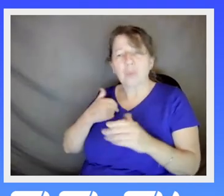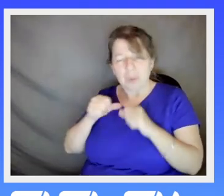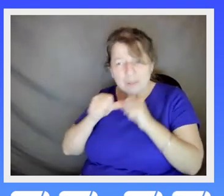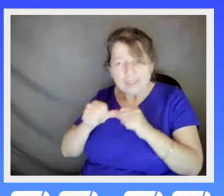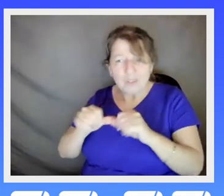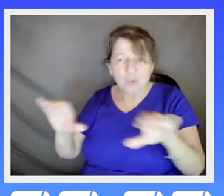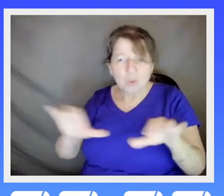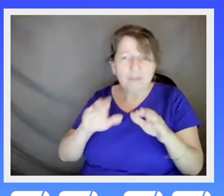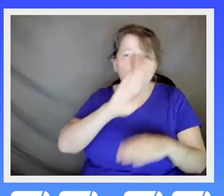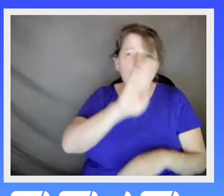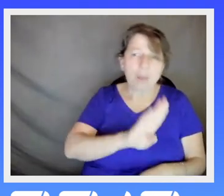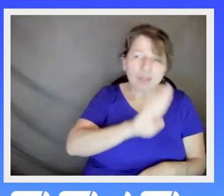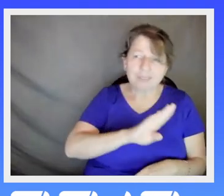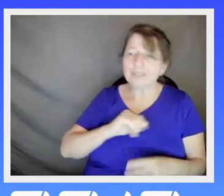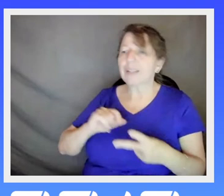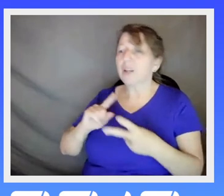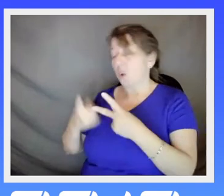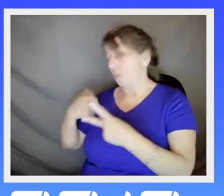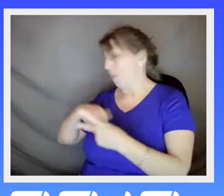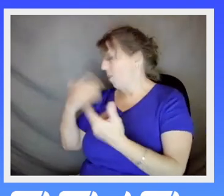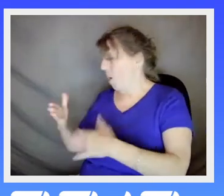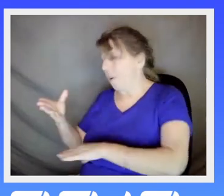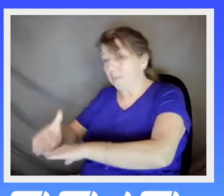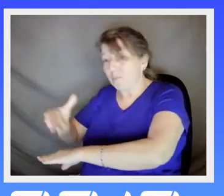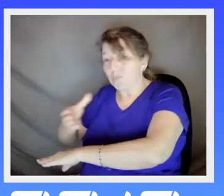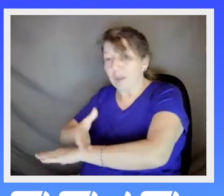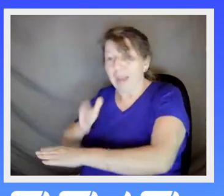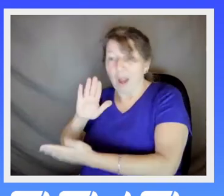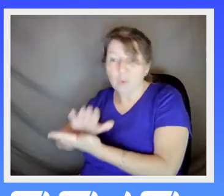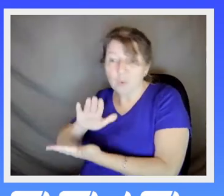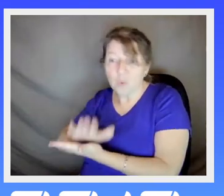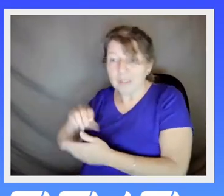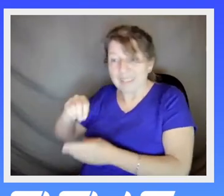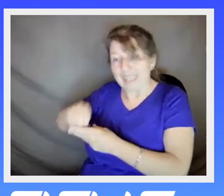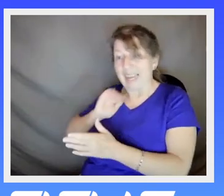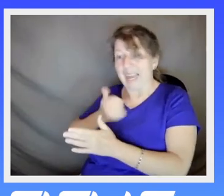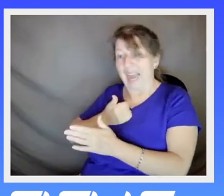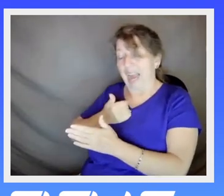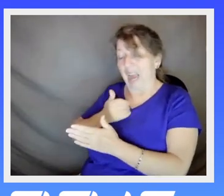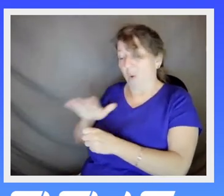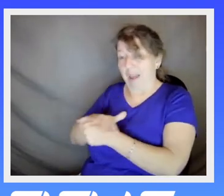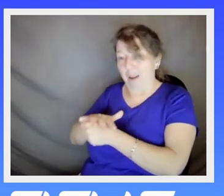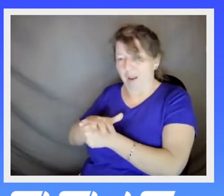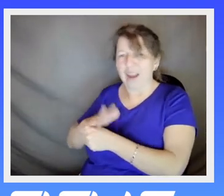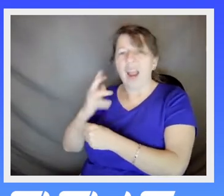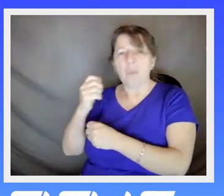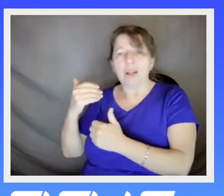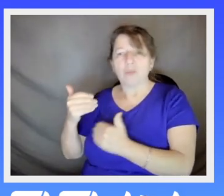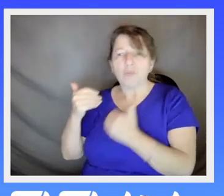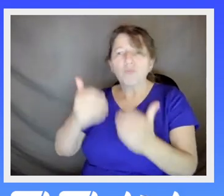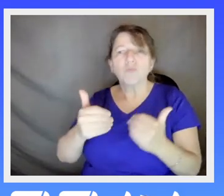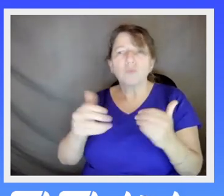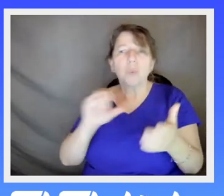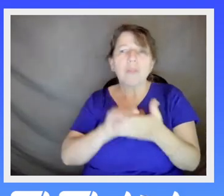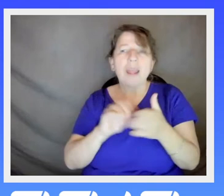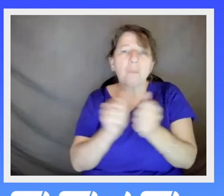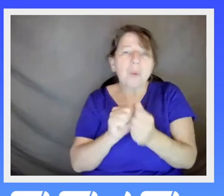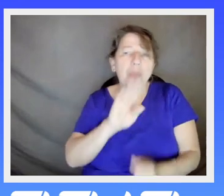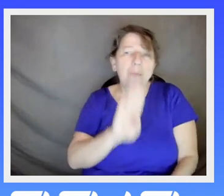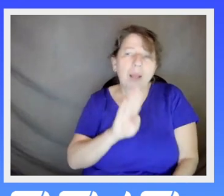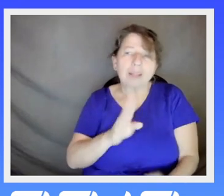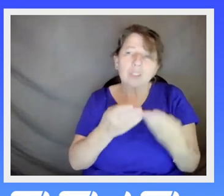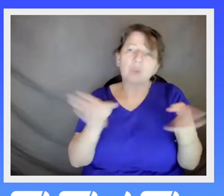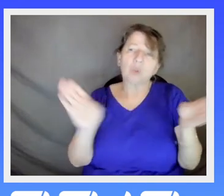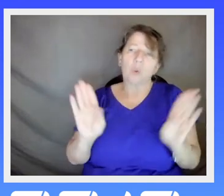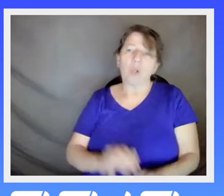fund. We have done the work of improving our schools, particularly those in our district. And so going forward for me, it really is about ensuring that that